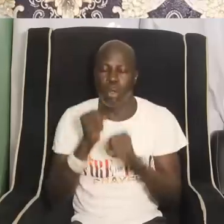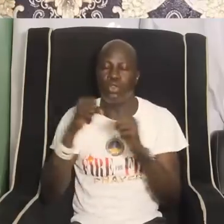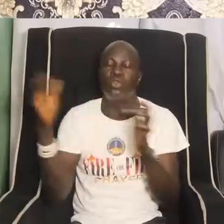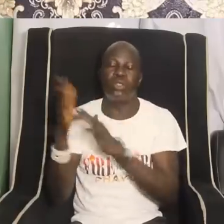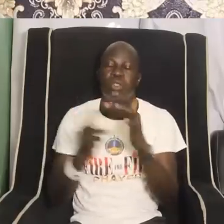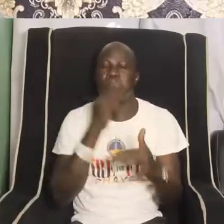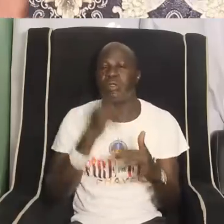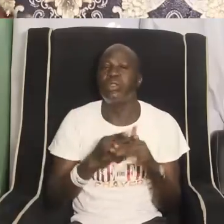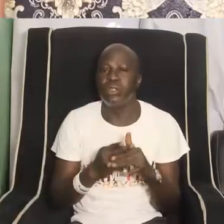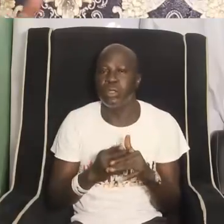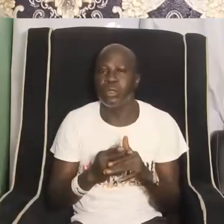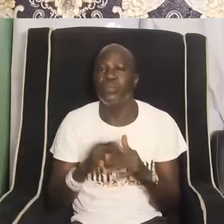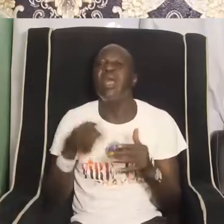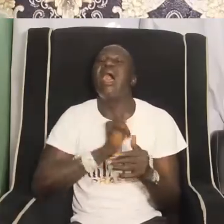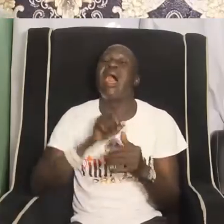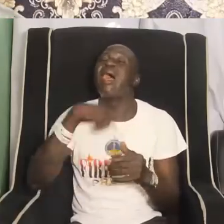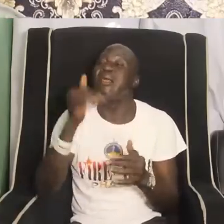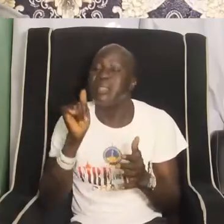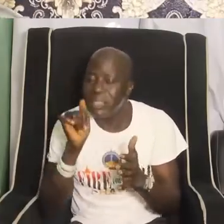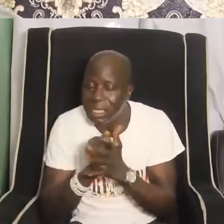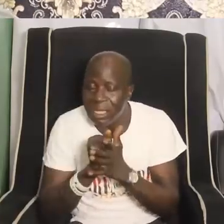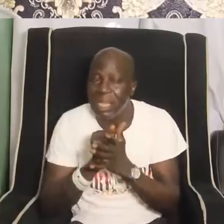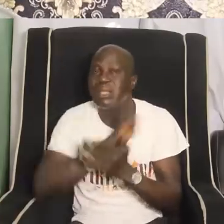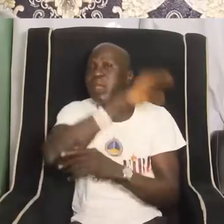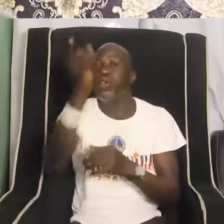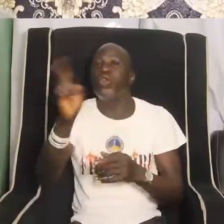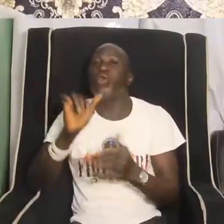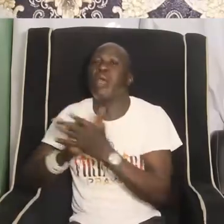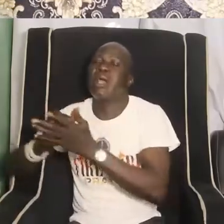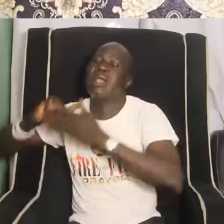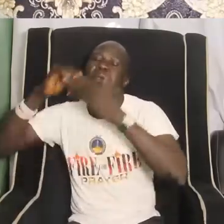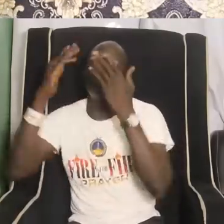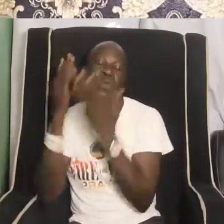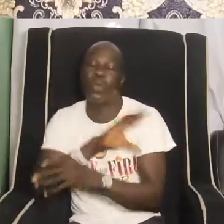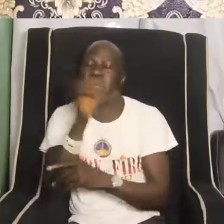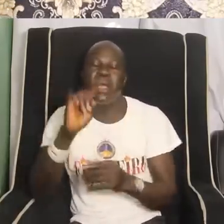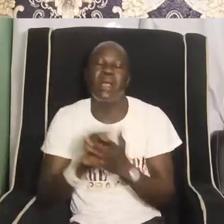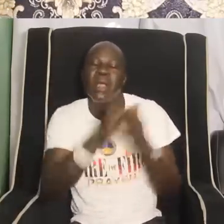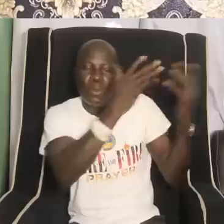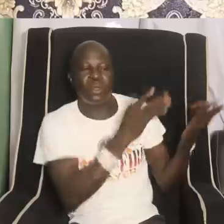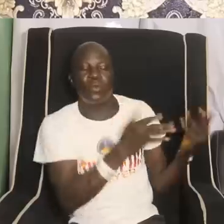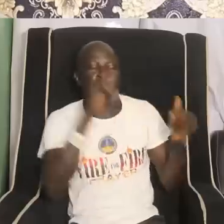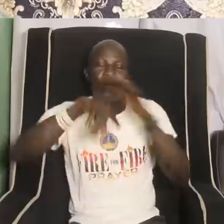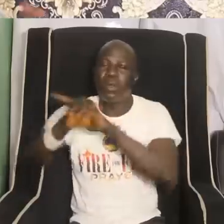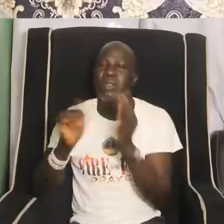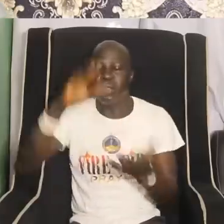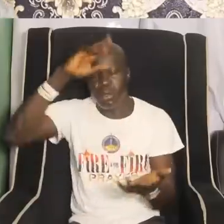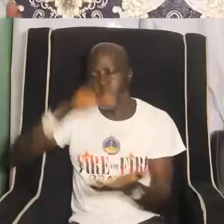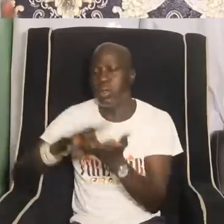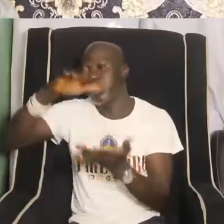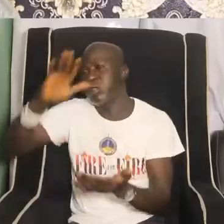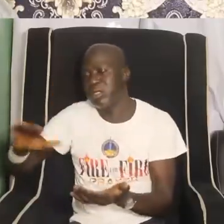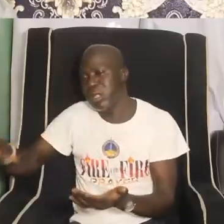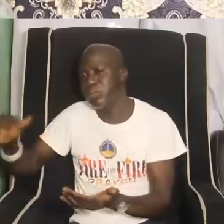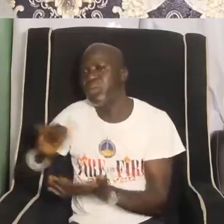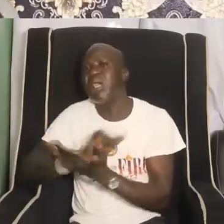Jésù. I pray your body in Jesus. Mo sọ pé àwọn ibi tó máa ń dúró sí di àwọn ọmọ ológun. I said the pig that they wait for the glorious children. Àwọn kan